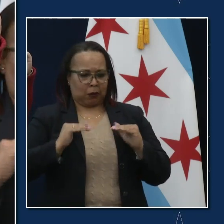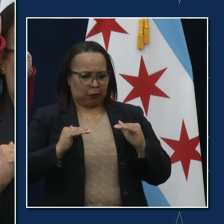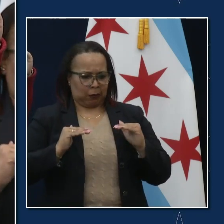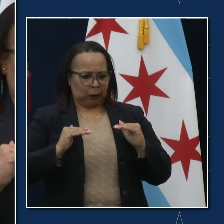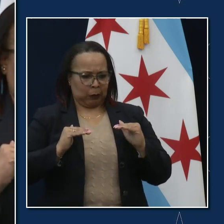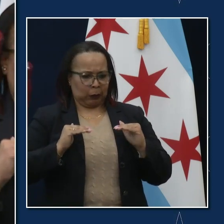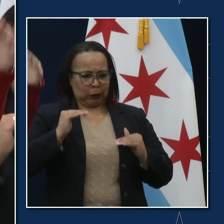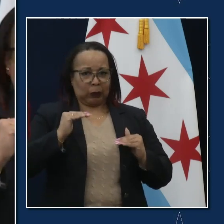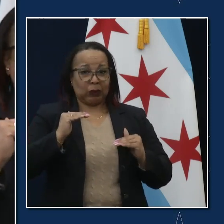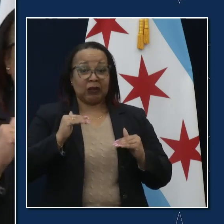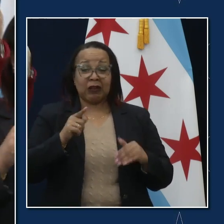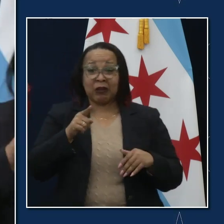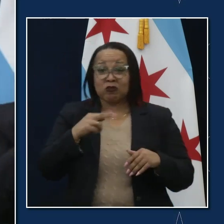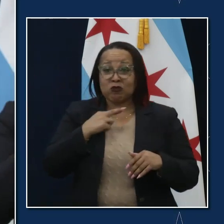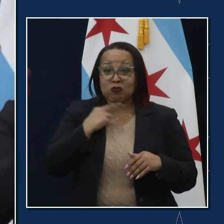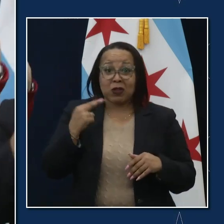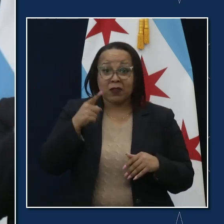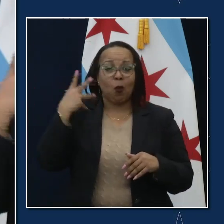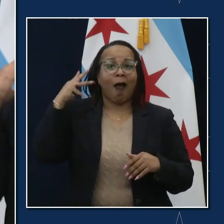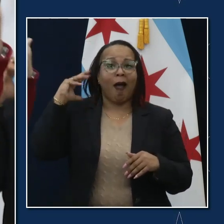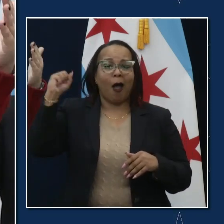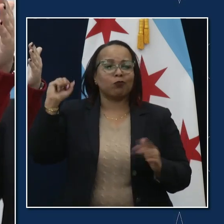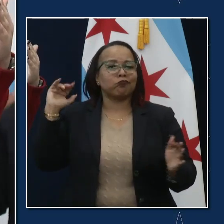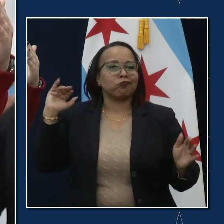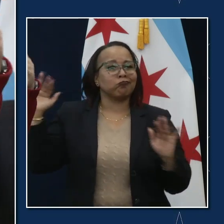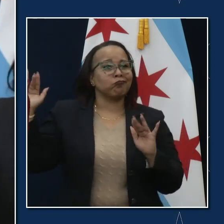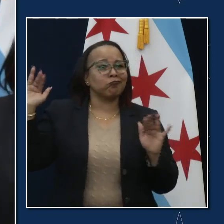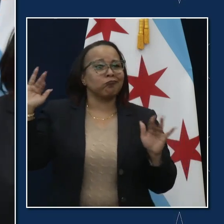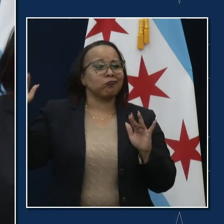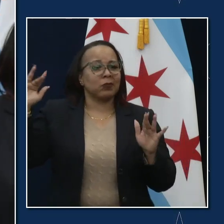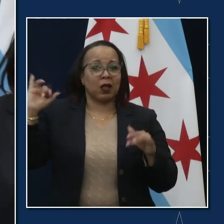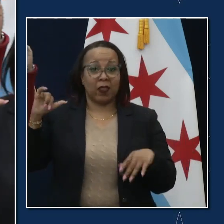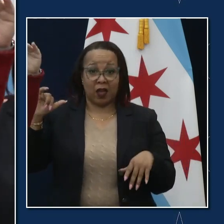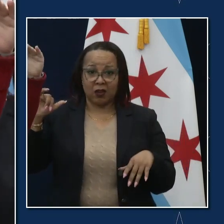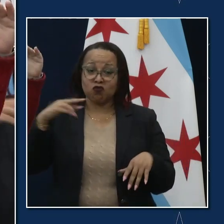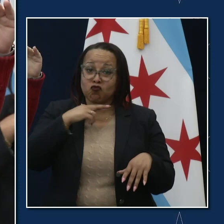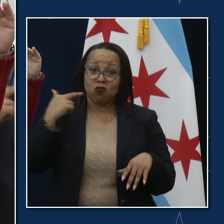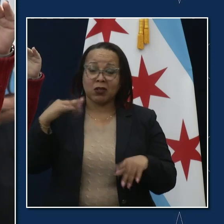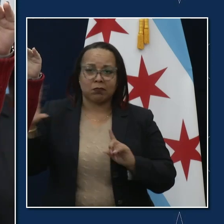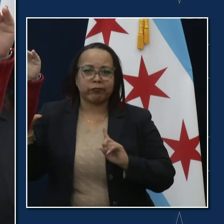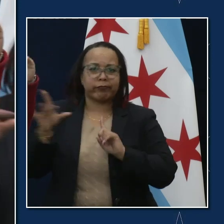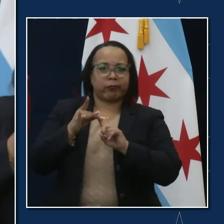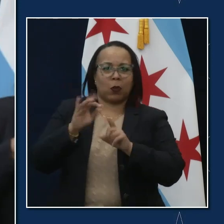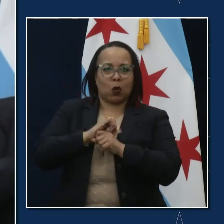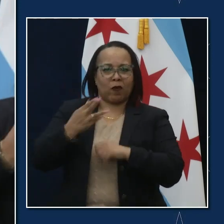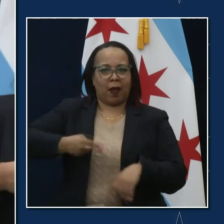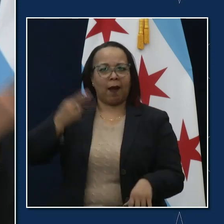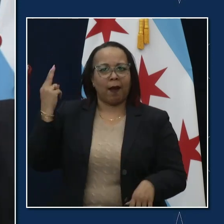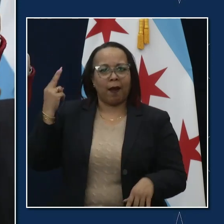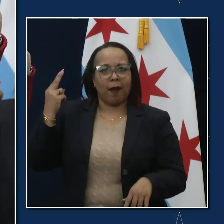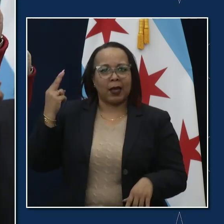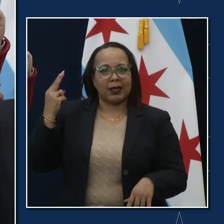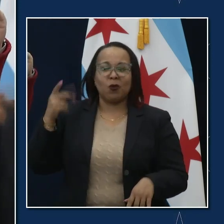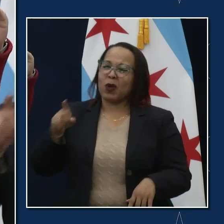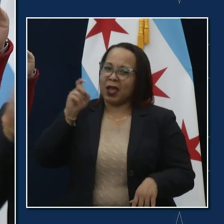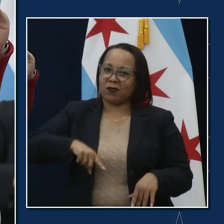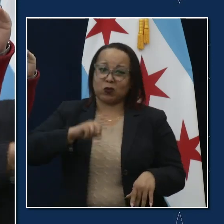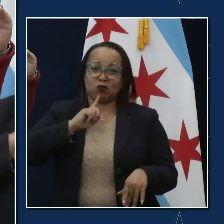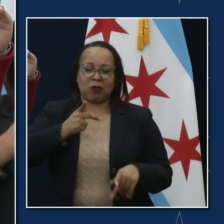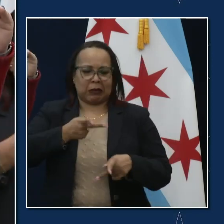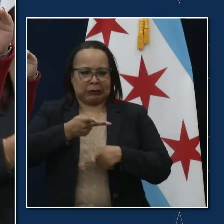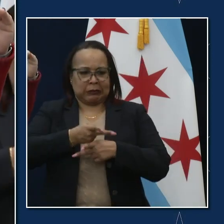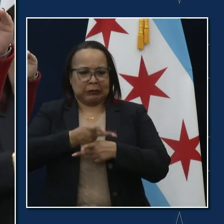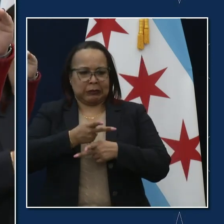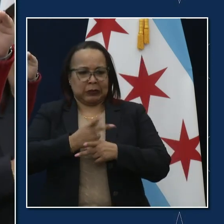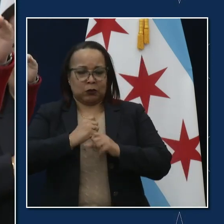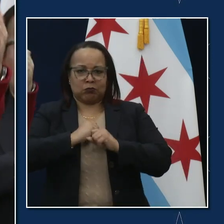level that your risk of just being out and about and living your life, the risk of acquiring COVID is high, and we've got to take that step to